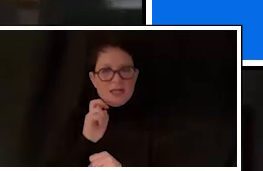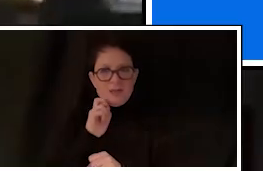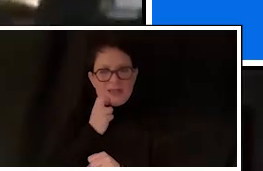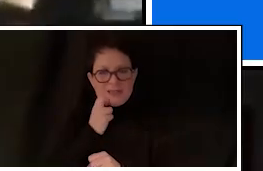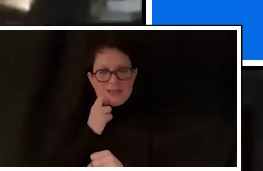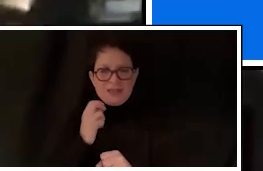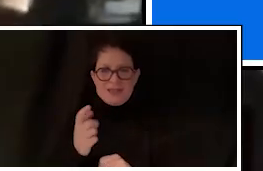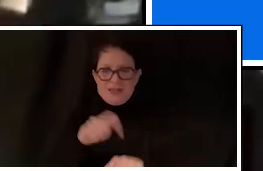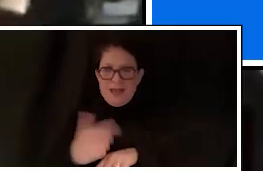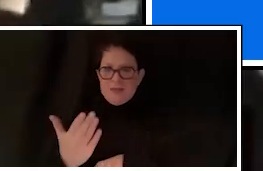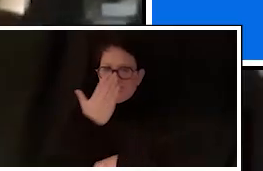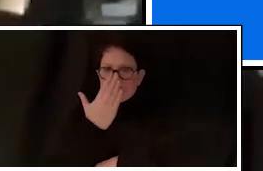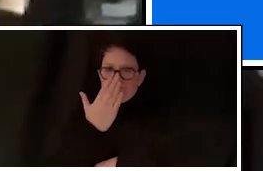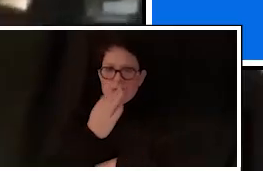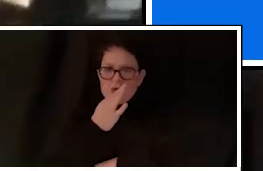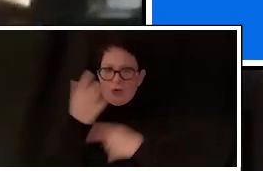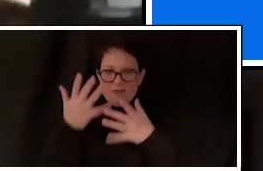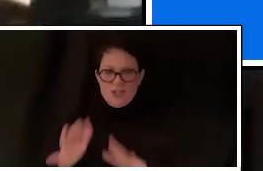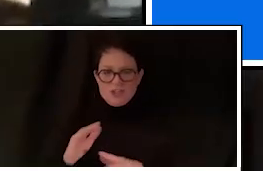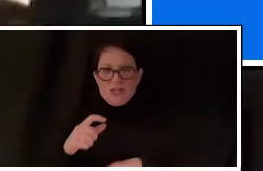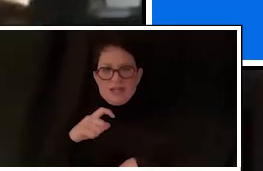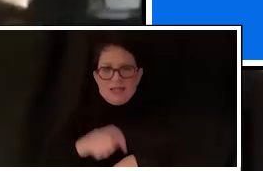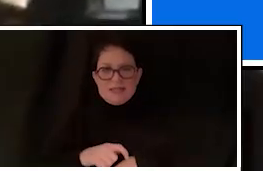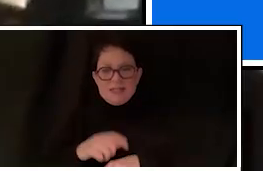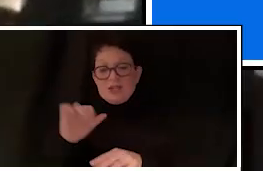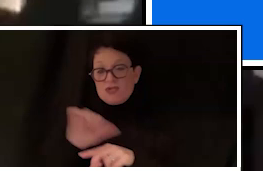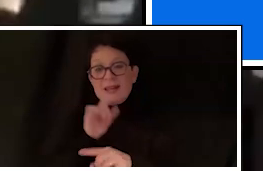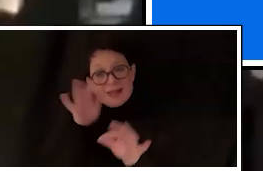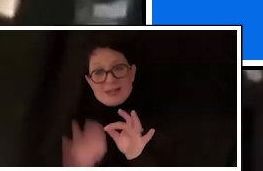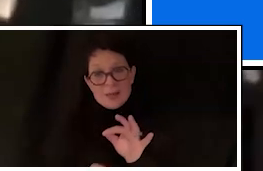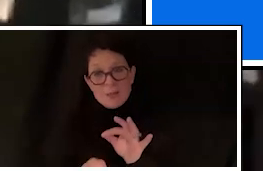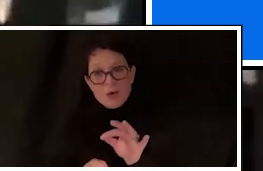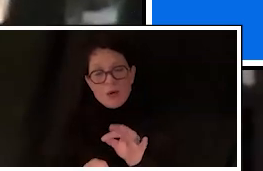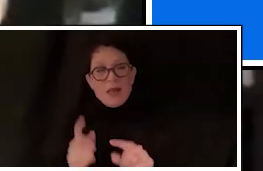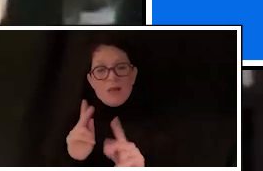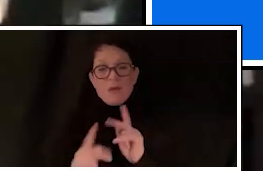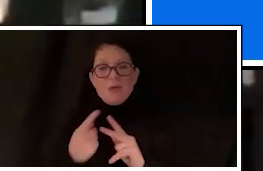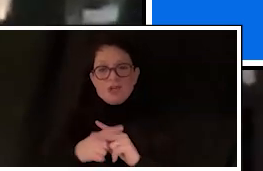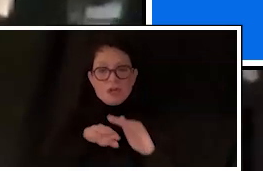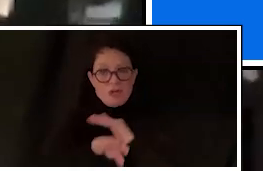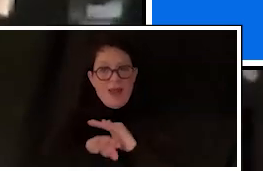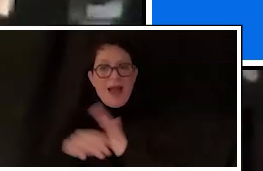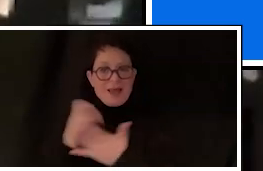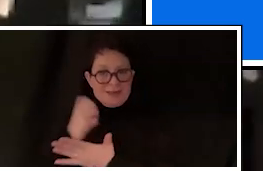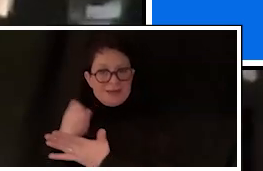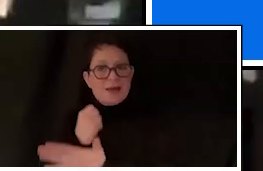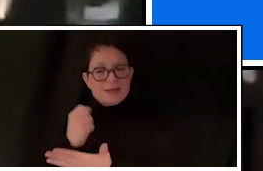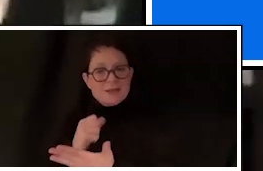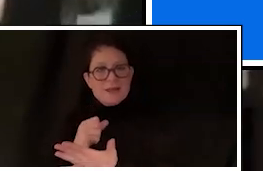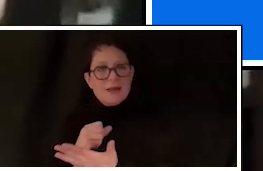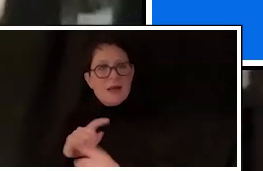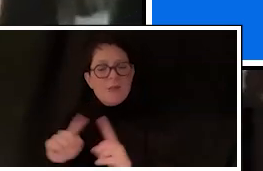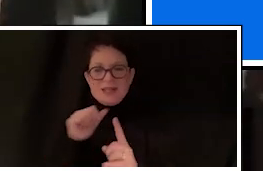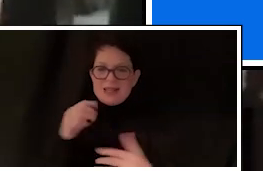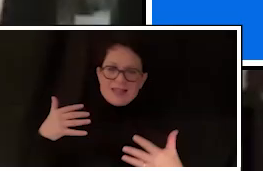it's a tight time frame. I know that training is pretty simple and people are beginning to access it and it's maybe not